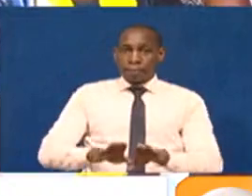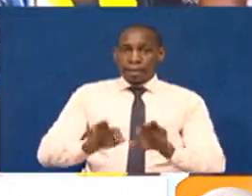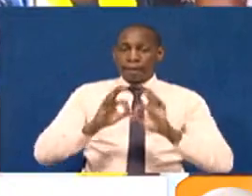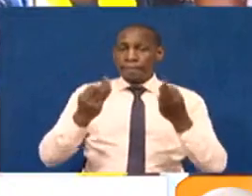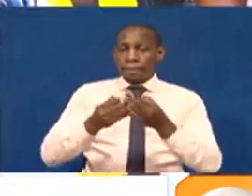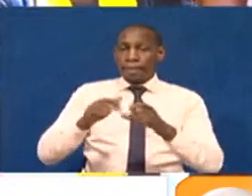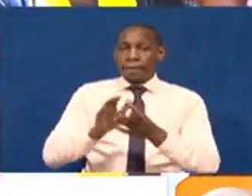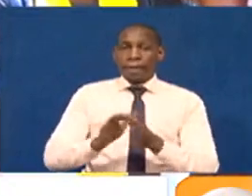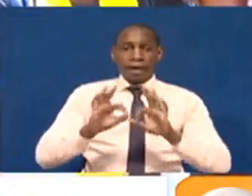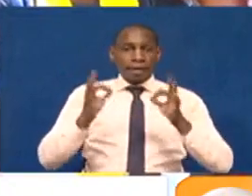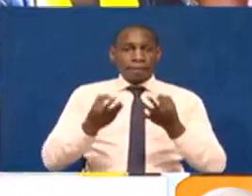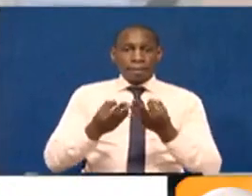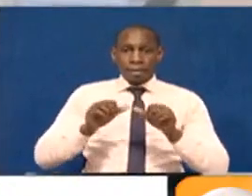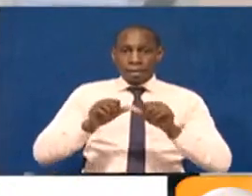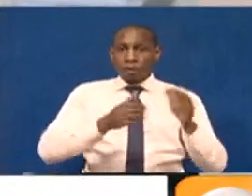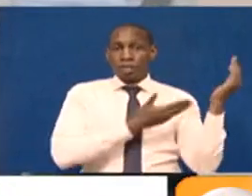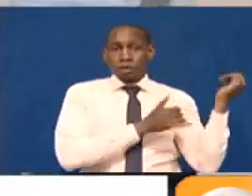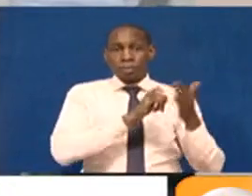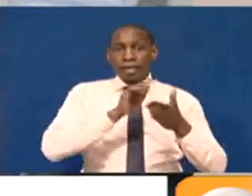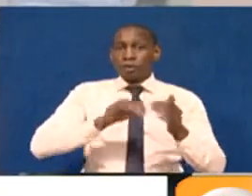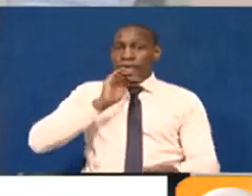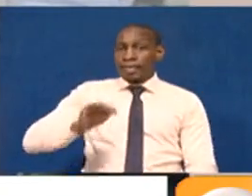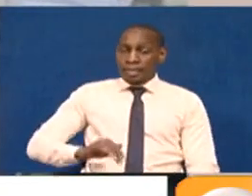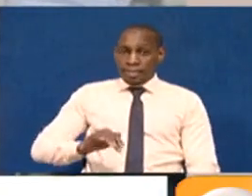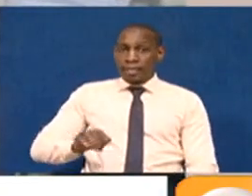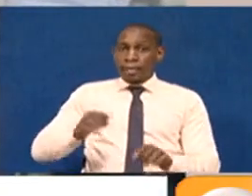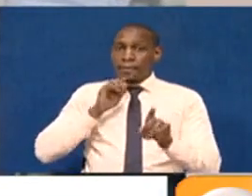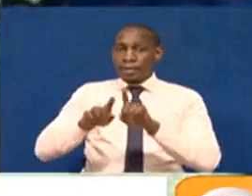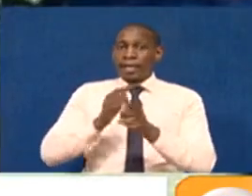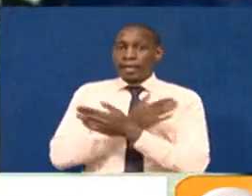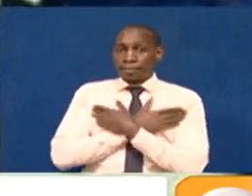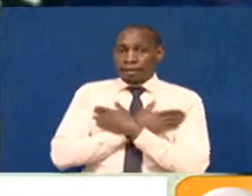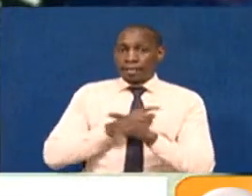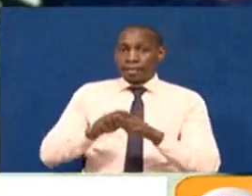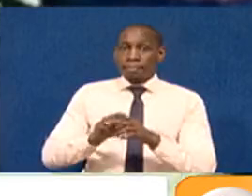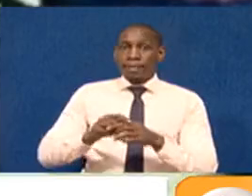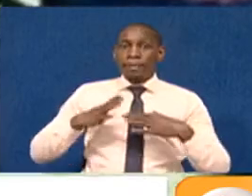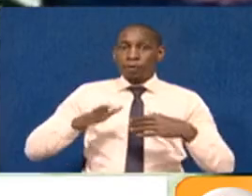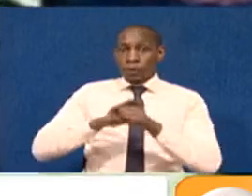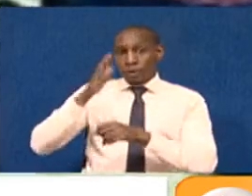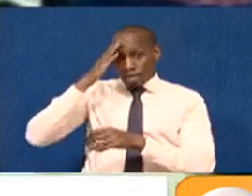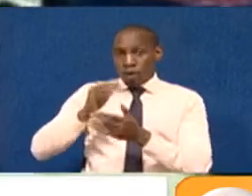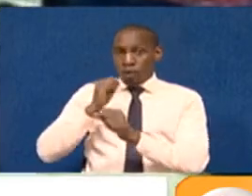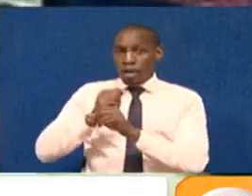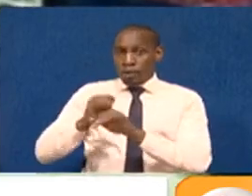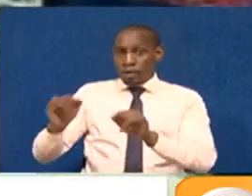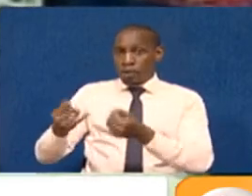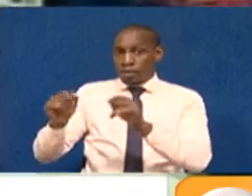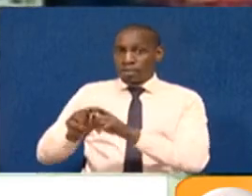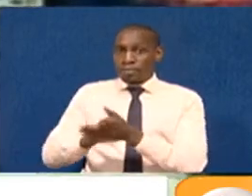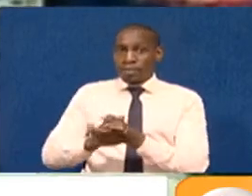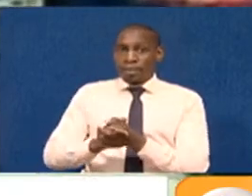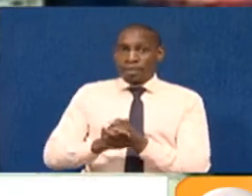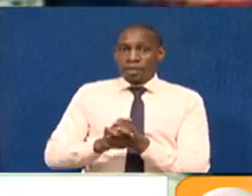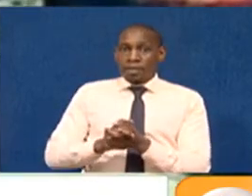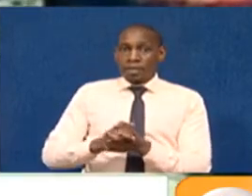loved one, the family holds on to hope that their son, brother and friend who many knew as a journalist and the owner of the